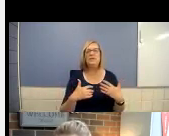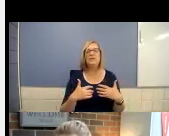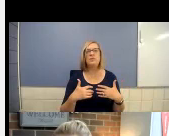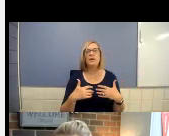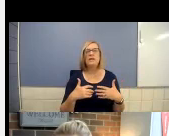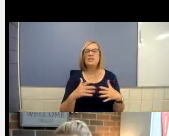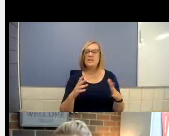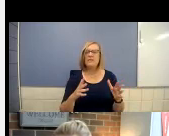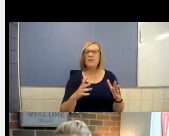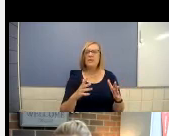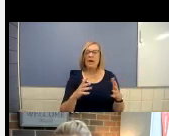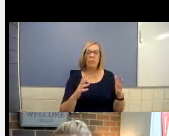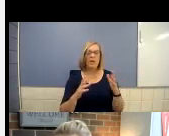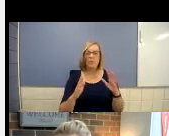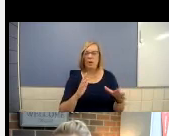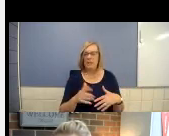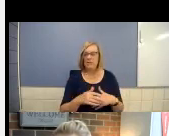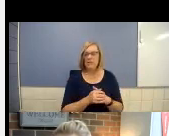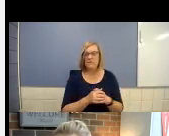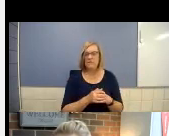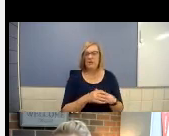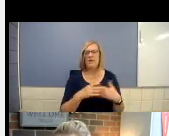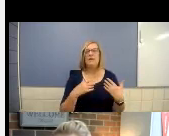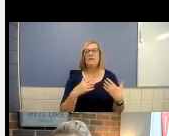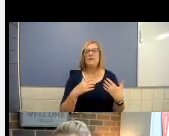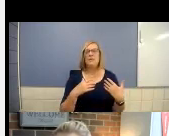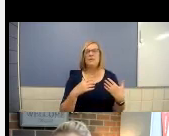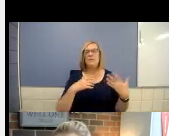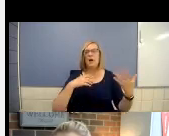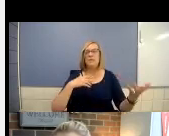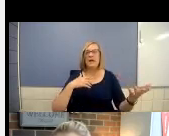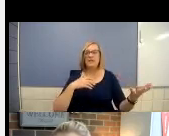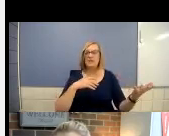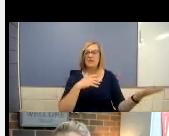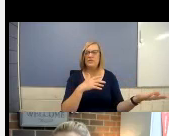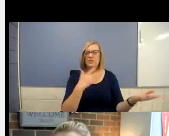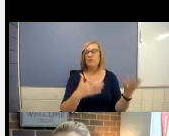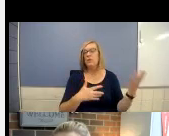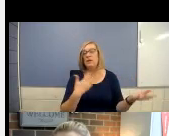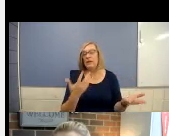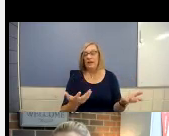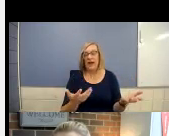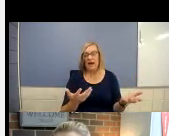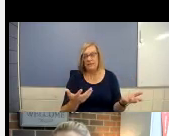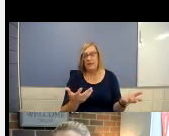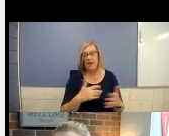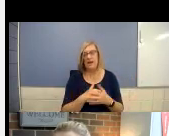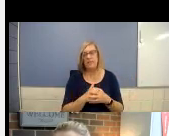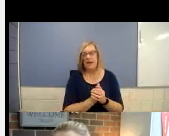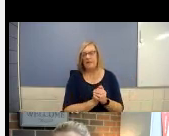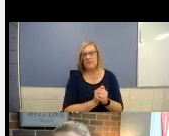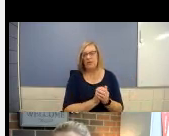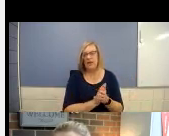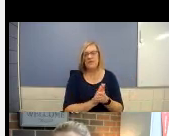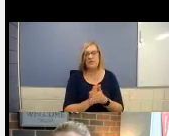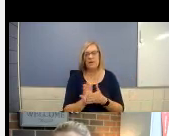willing to just give you that one-to-one mentorship to help you take the skills that you've learned in class and